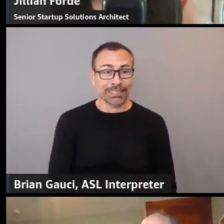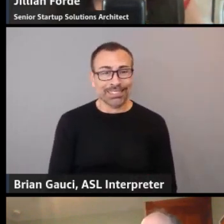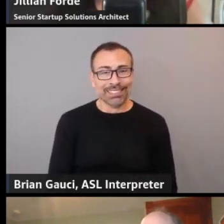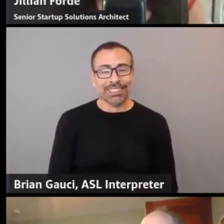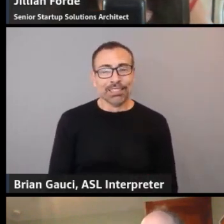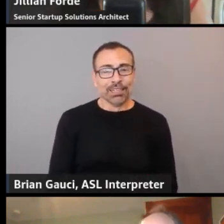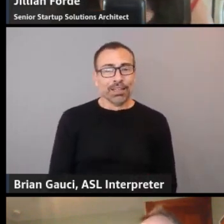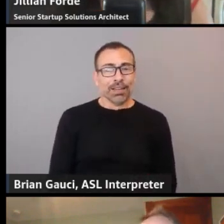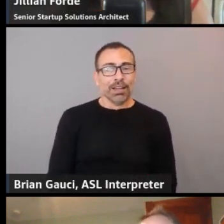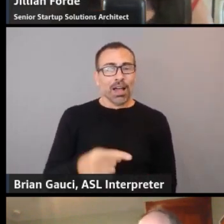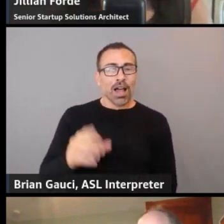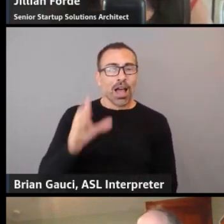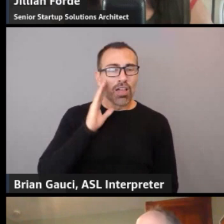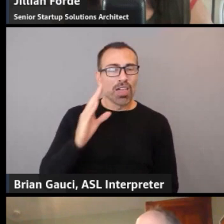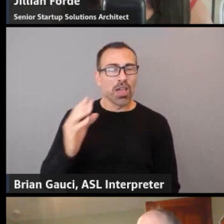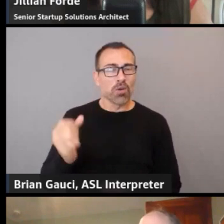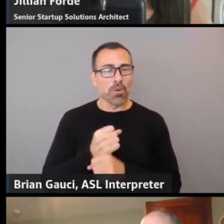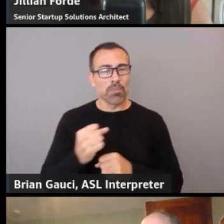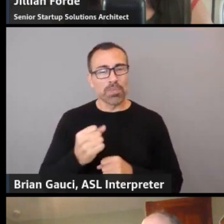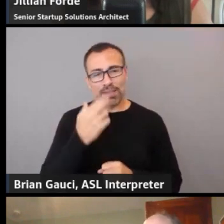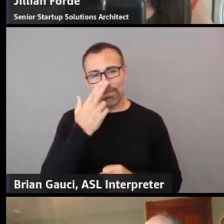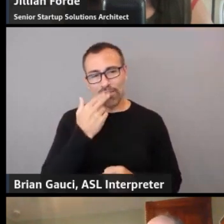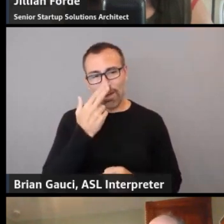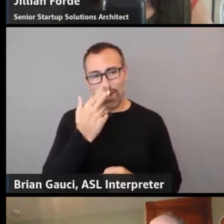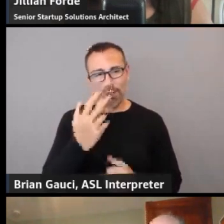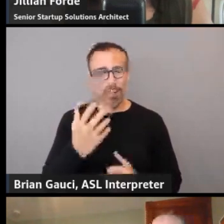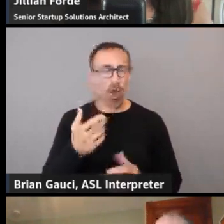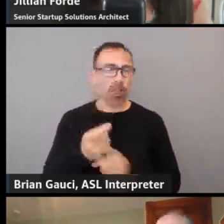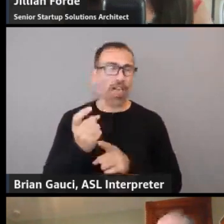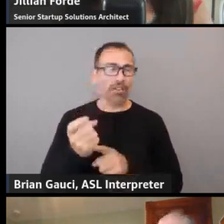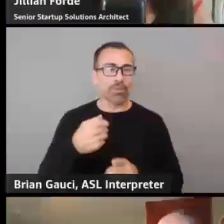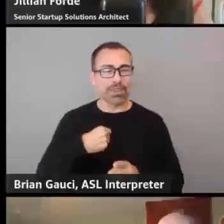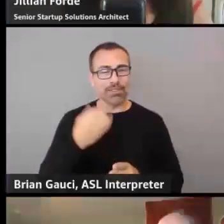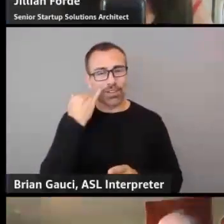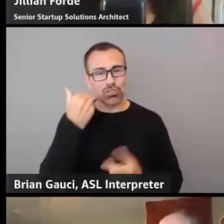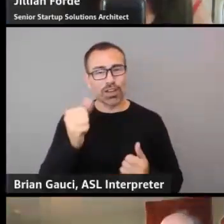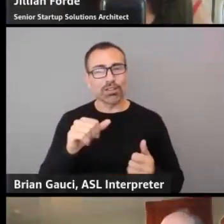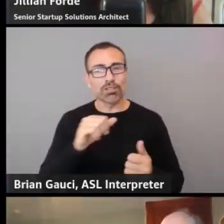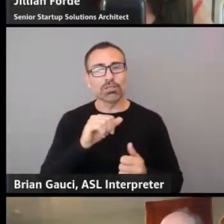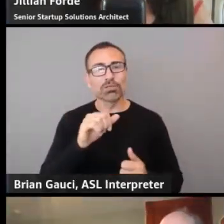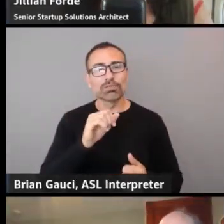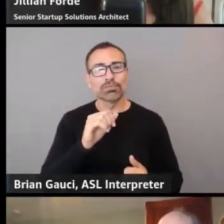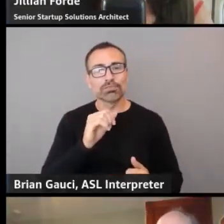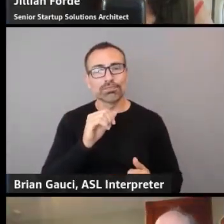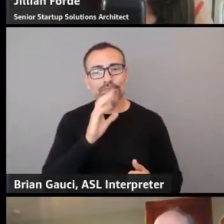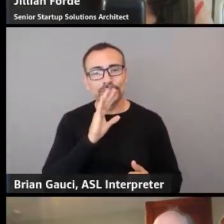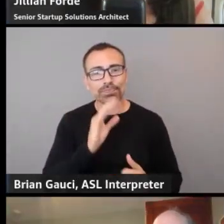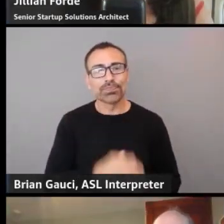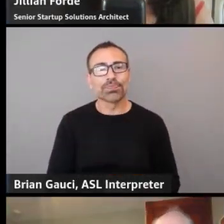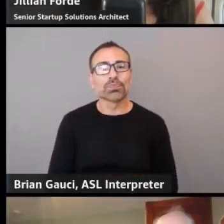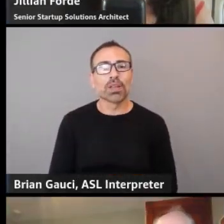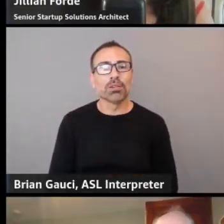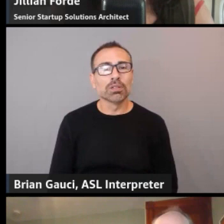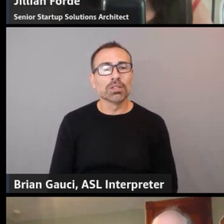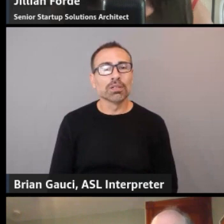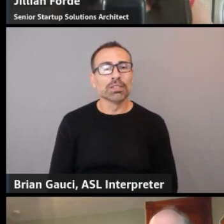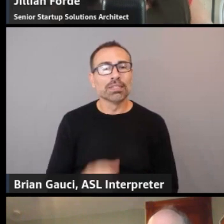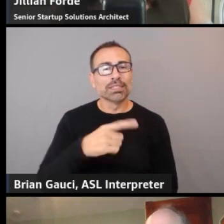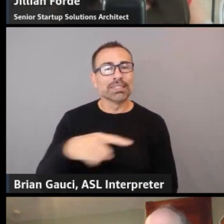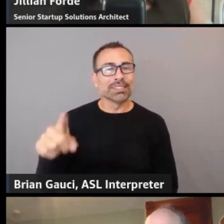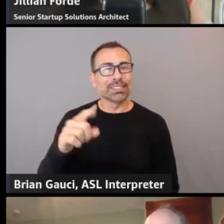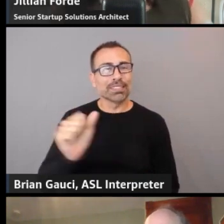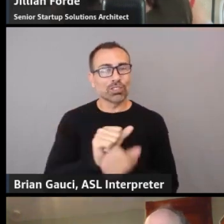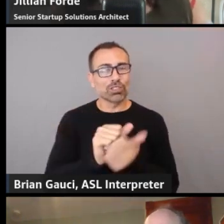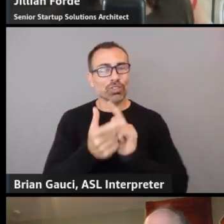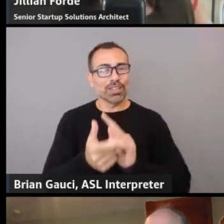make fun of my accent if I try to read it. Let's run it. And here we go. Hello world translated to Hola Mundo. By the way, did